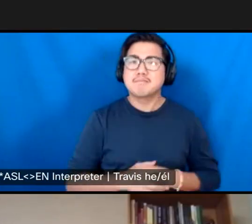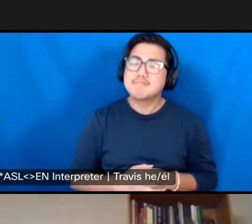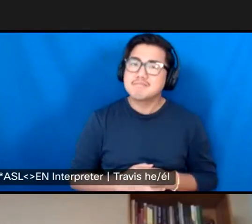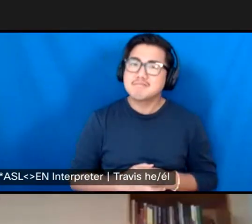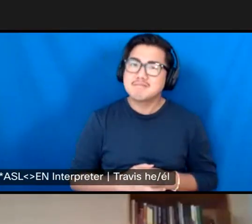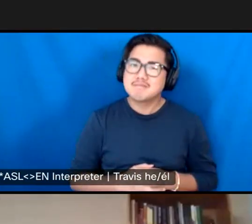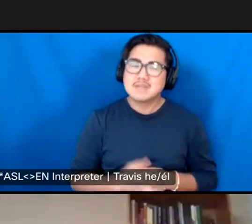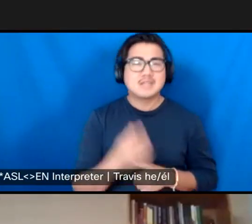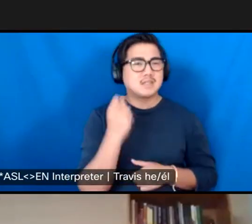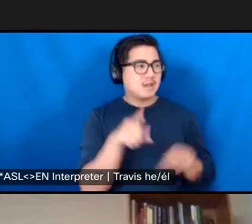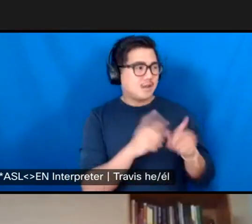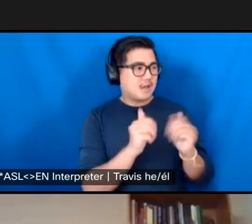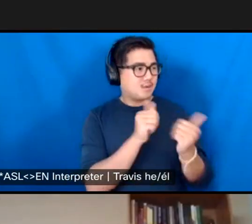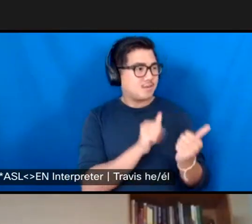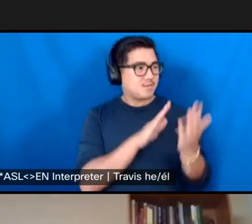culturally rooted